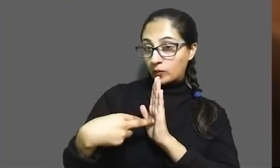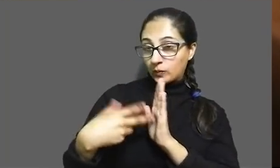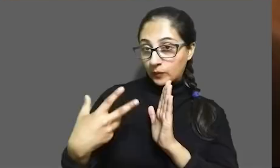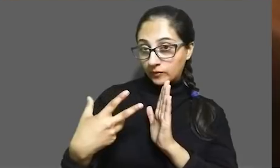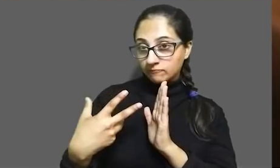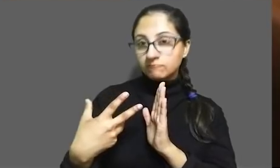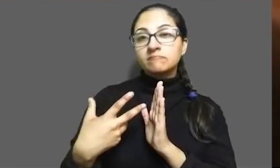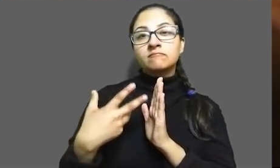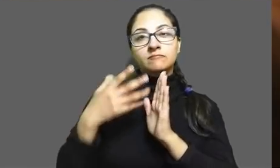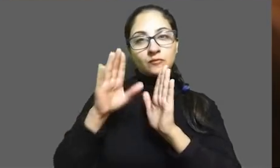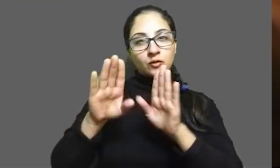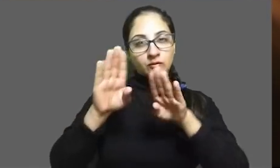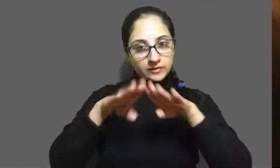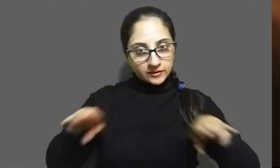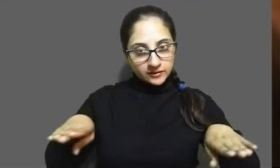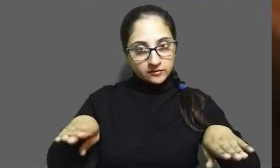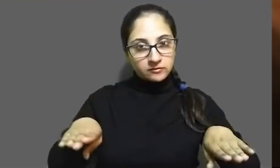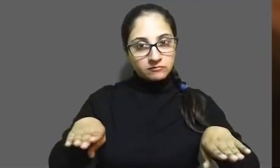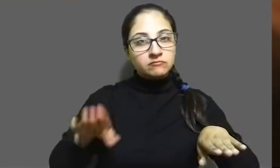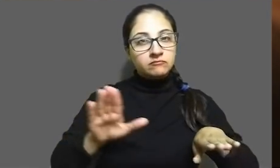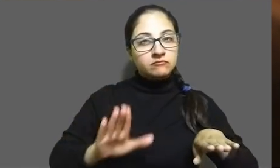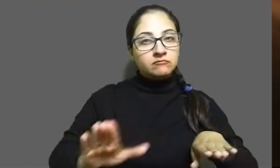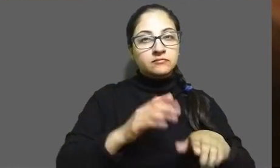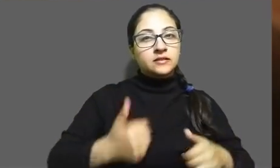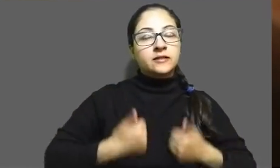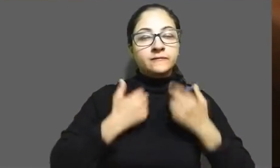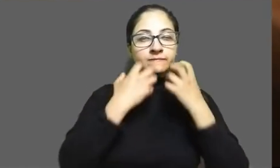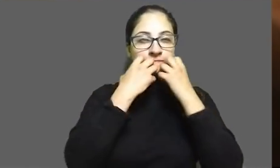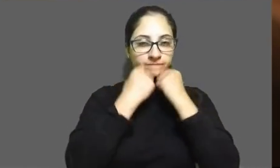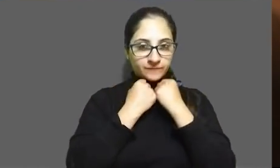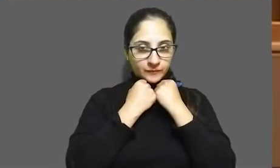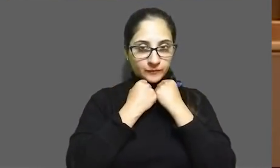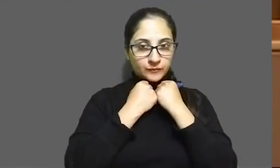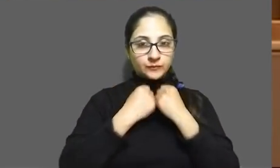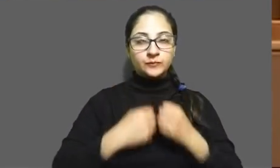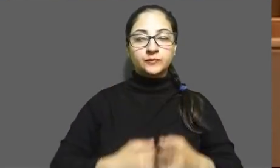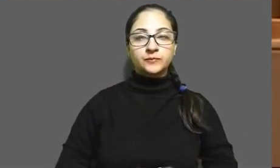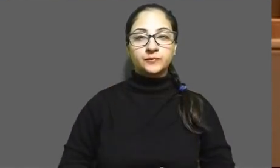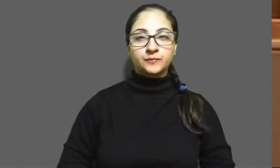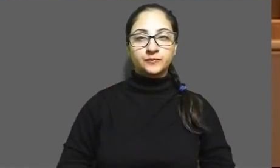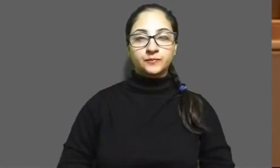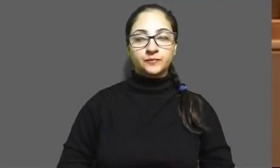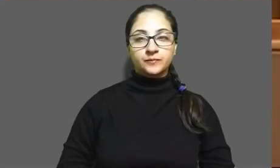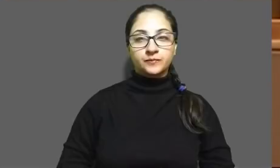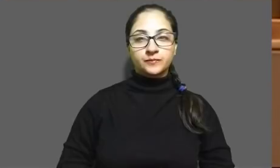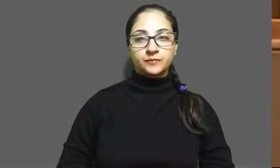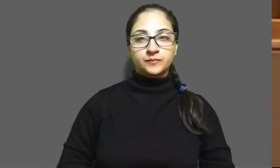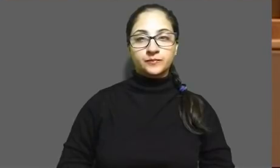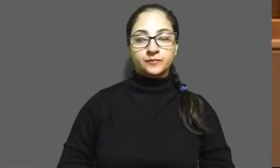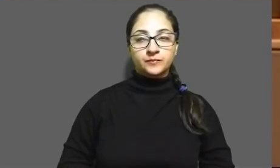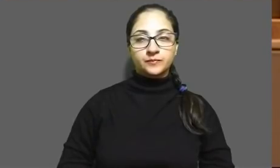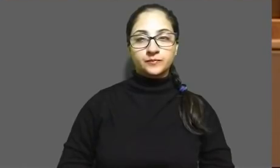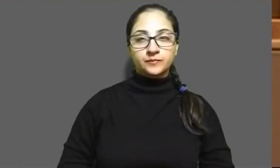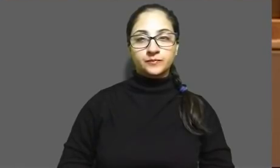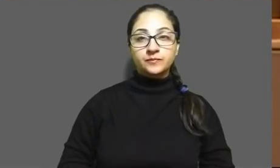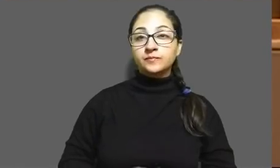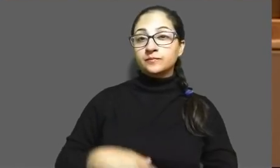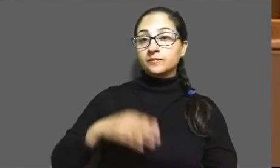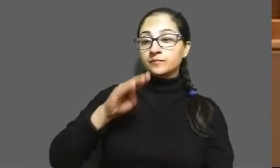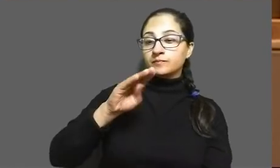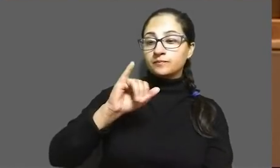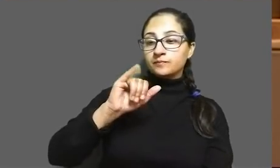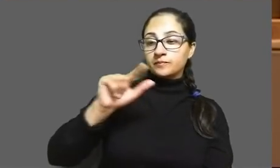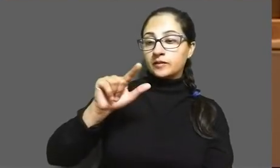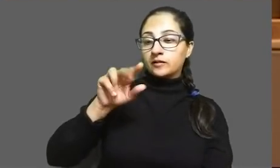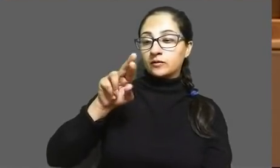as a mother that gives meaning, and the focus of her existence is her children. In